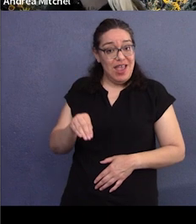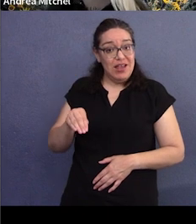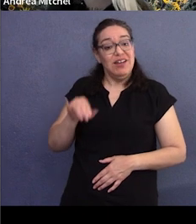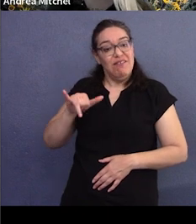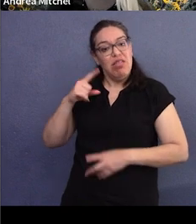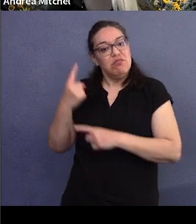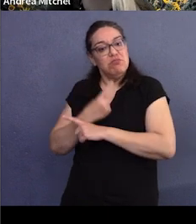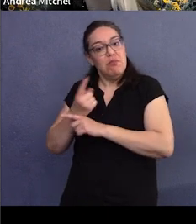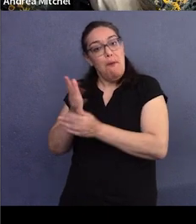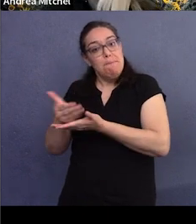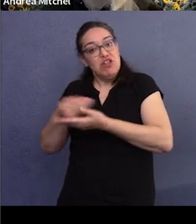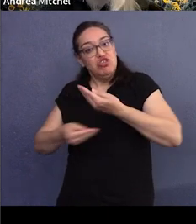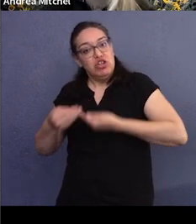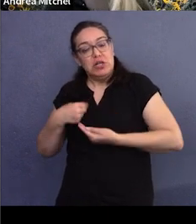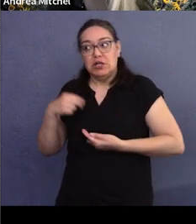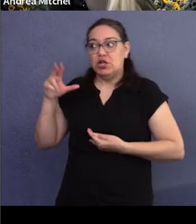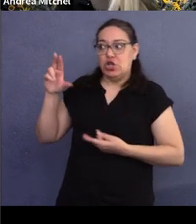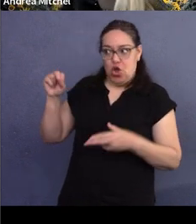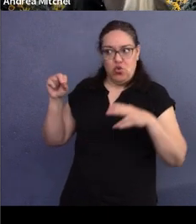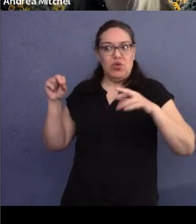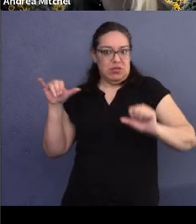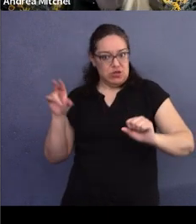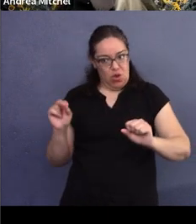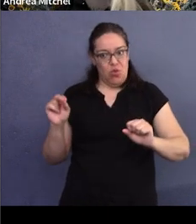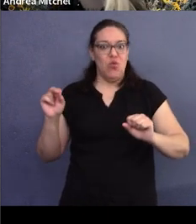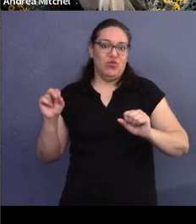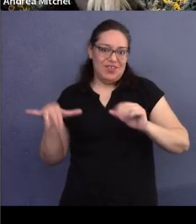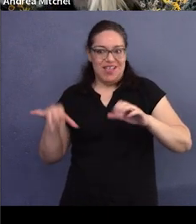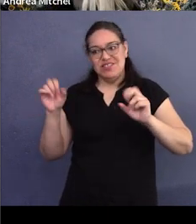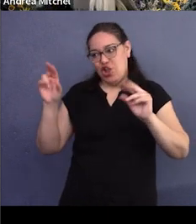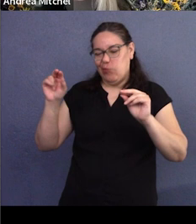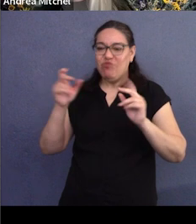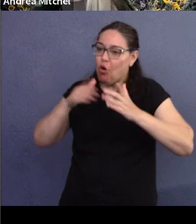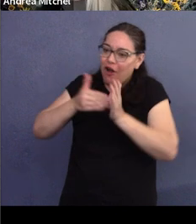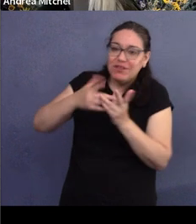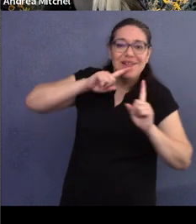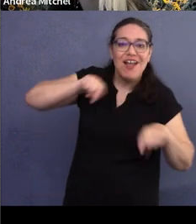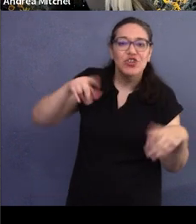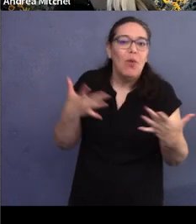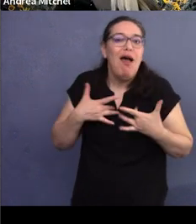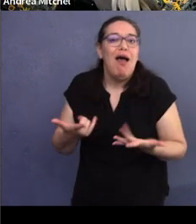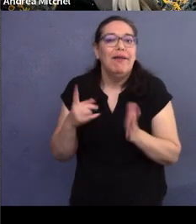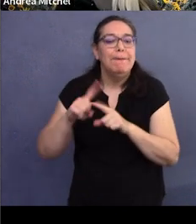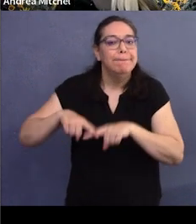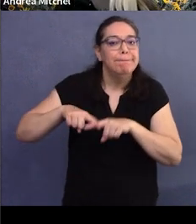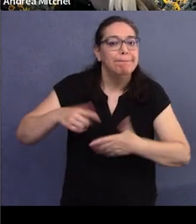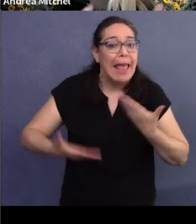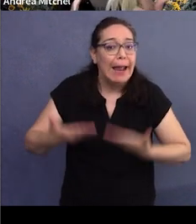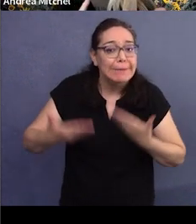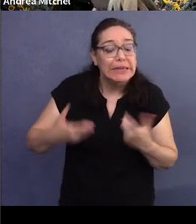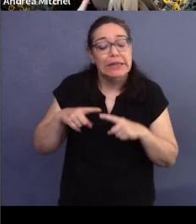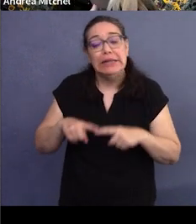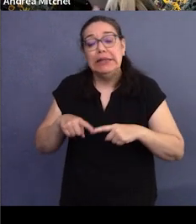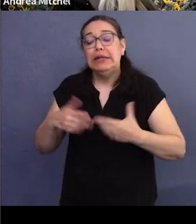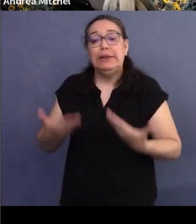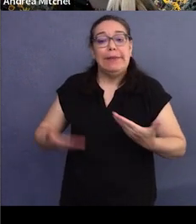should budget. No, but yes, but no. Quite often my answers are maybe. So benefits, depending upon